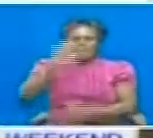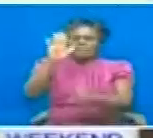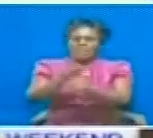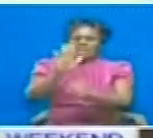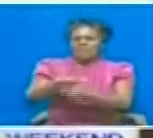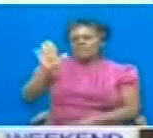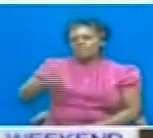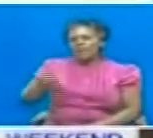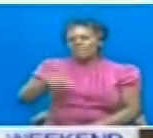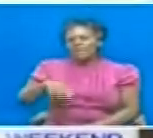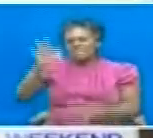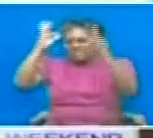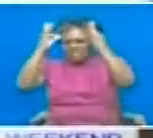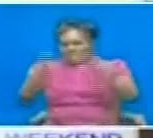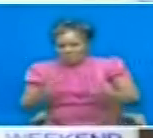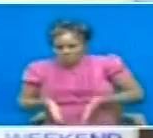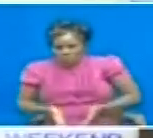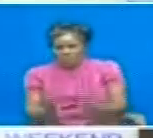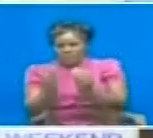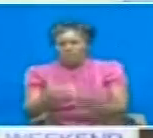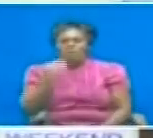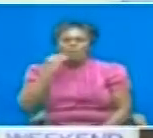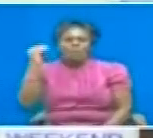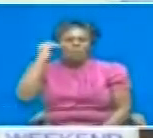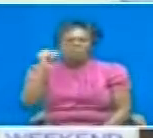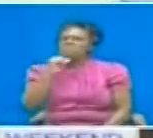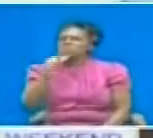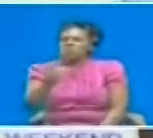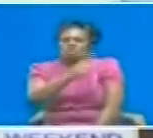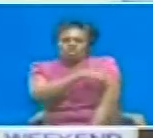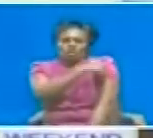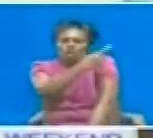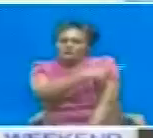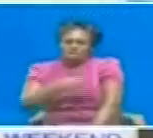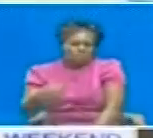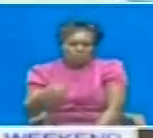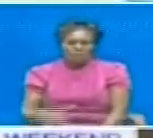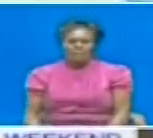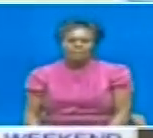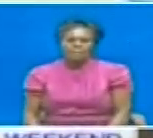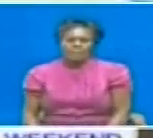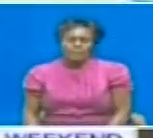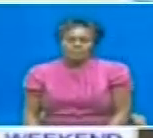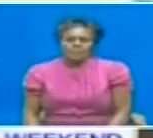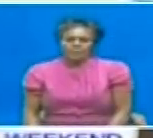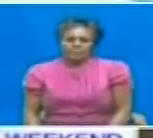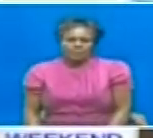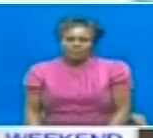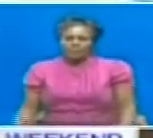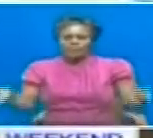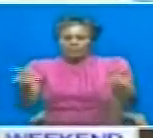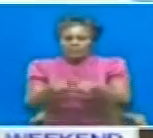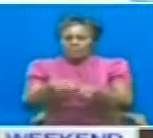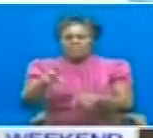mothers opt to give birth at home instead of giving birth in a health facility. And